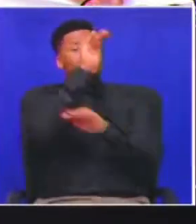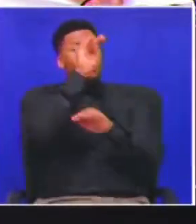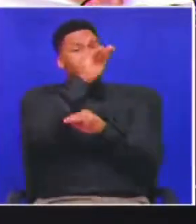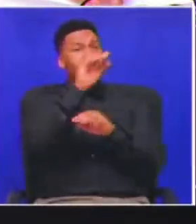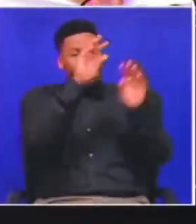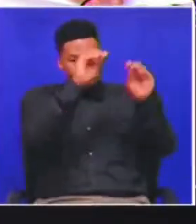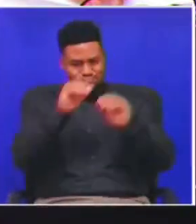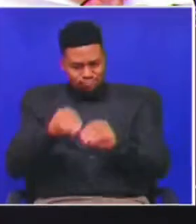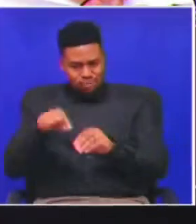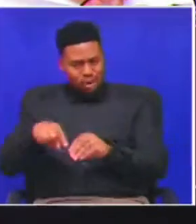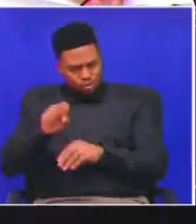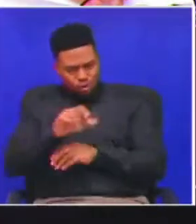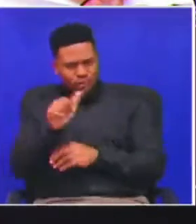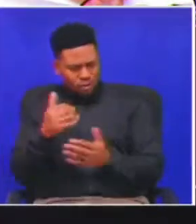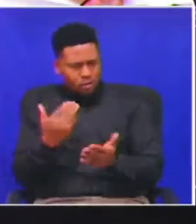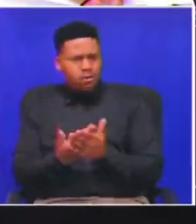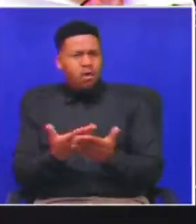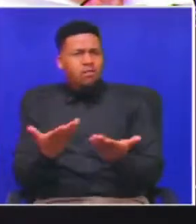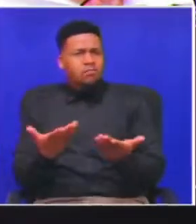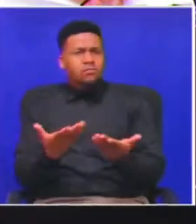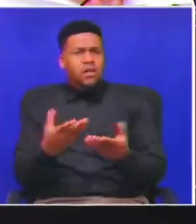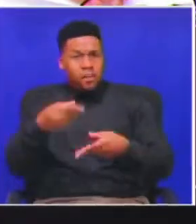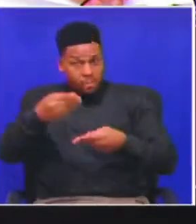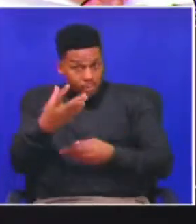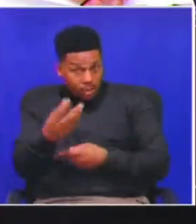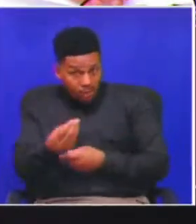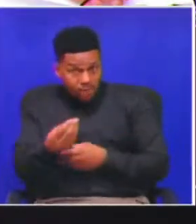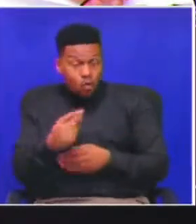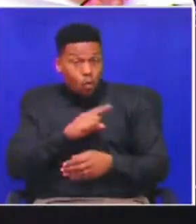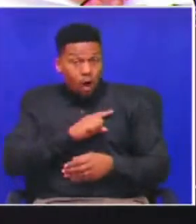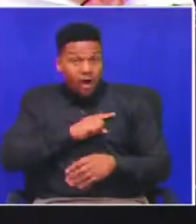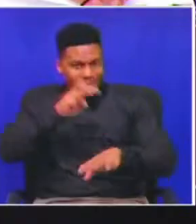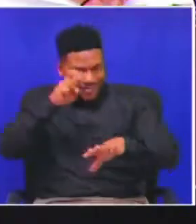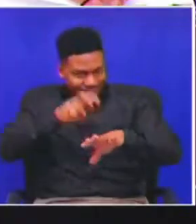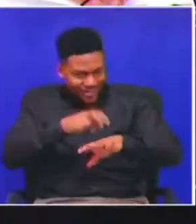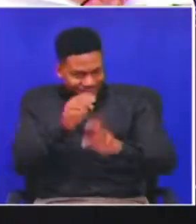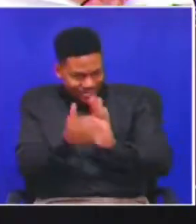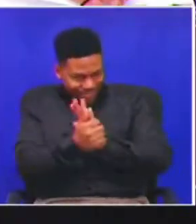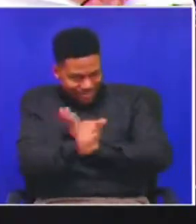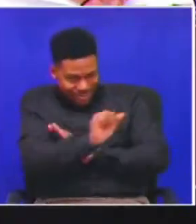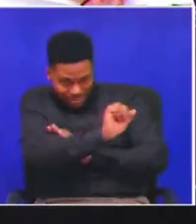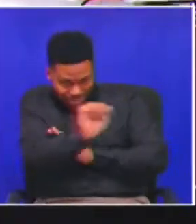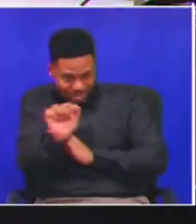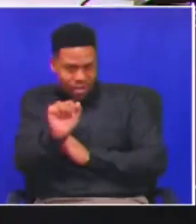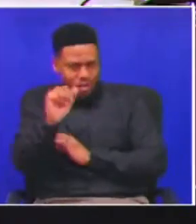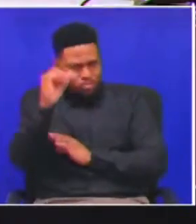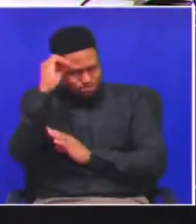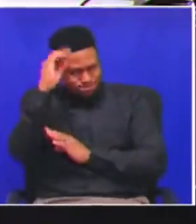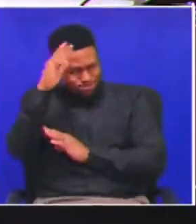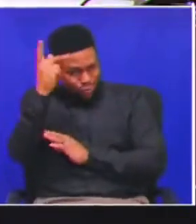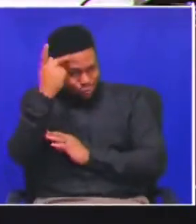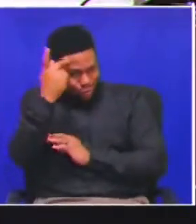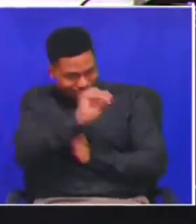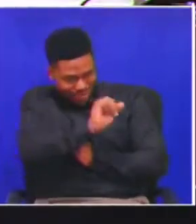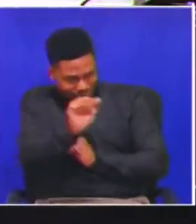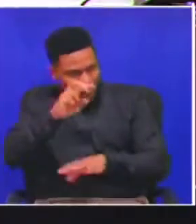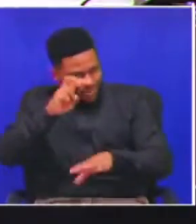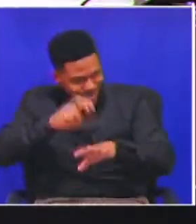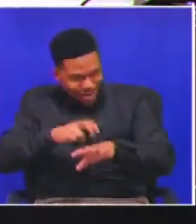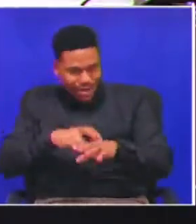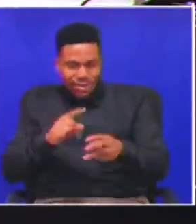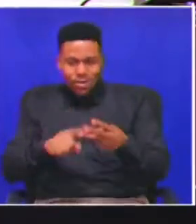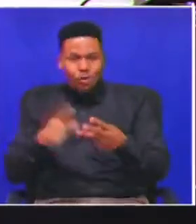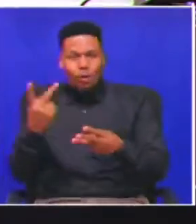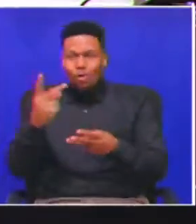their skills, we need their know-how. We also need the investment that they bring into our country. And this is